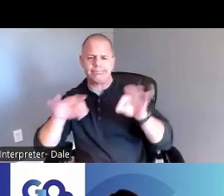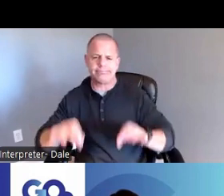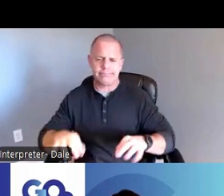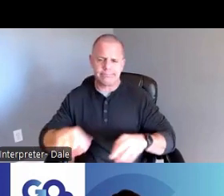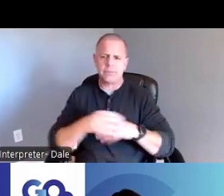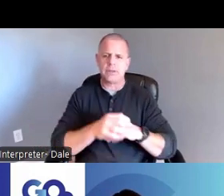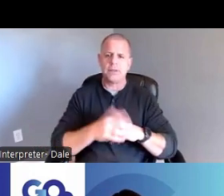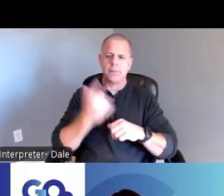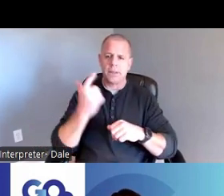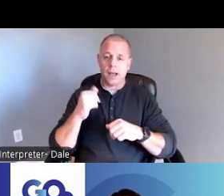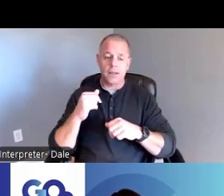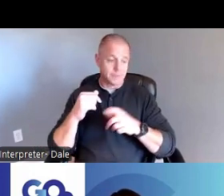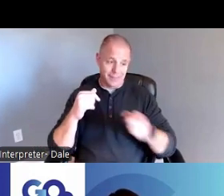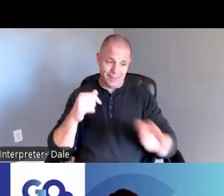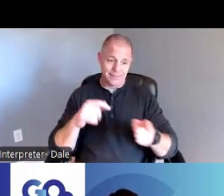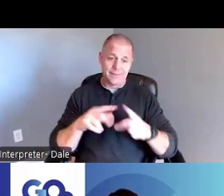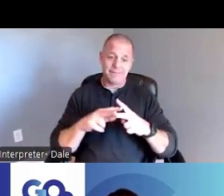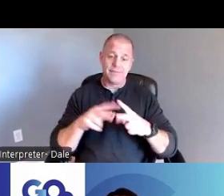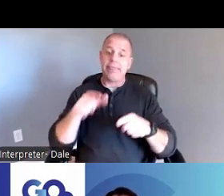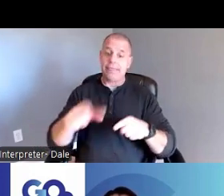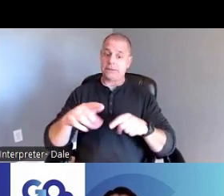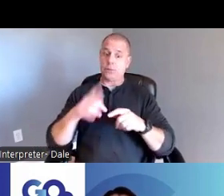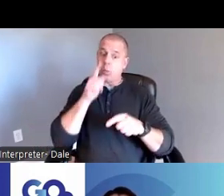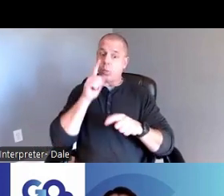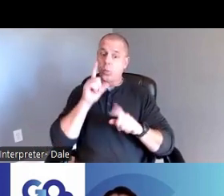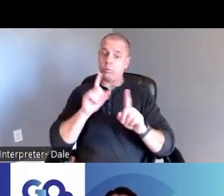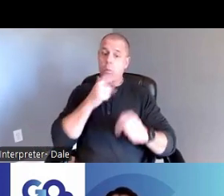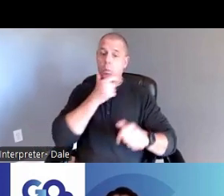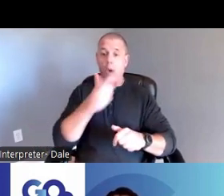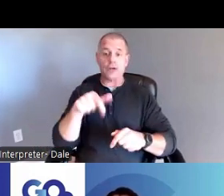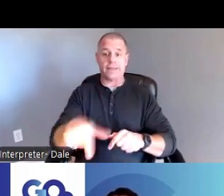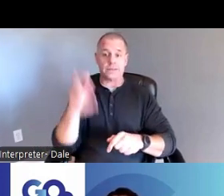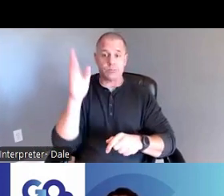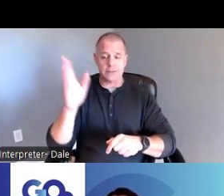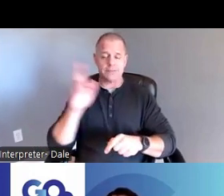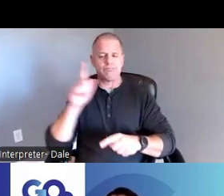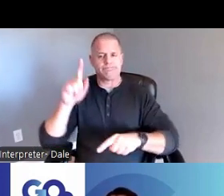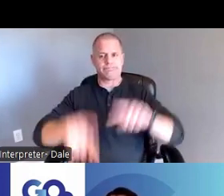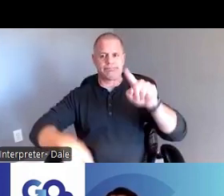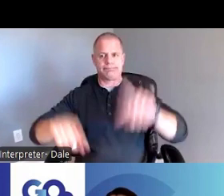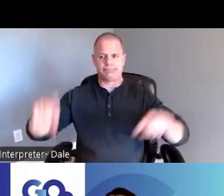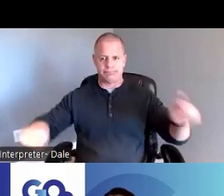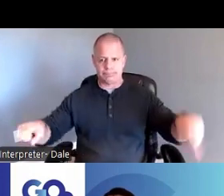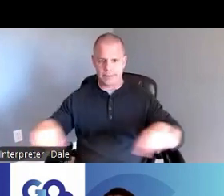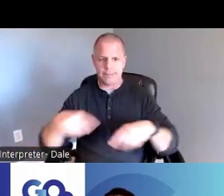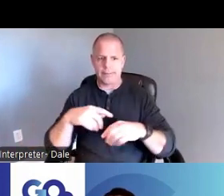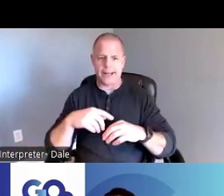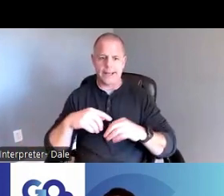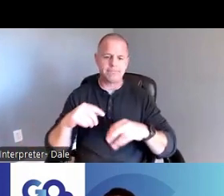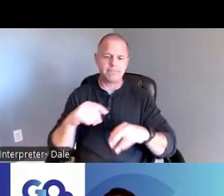that this is a very diverse crowd and different audiences here, just highlighting a lot of different things that might be